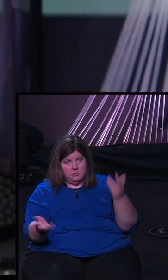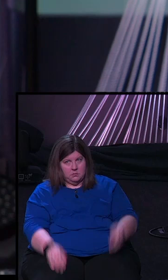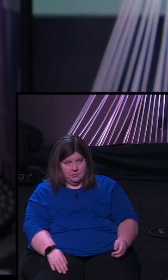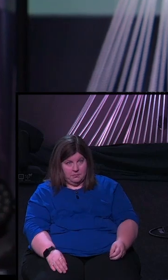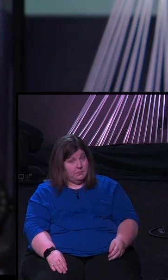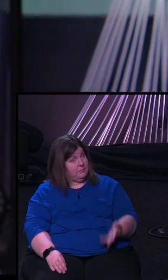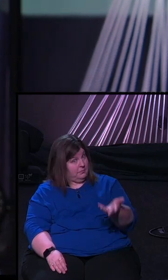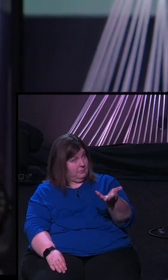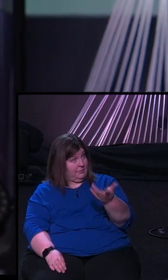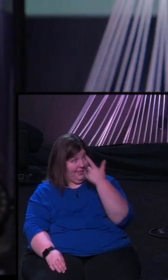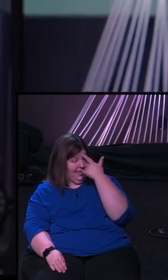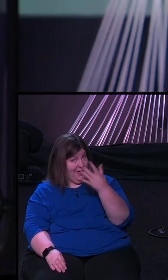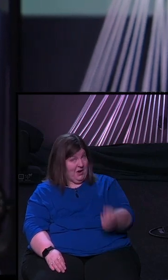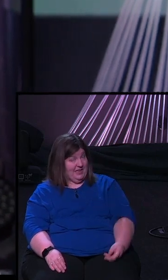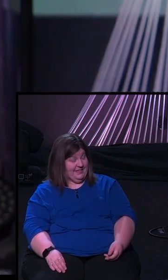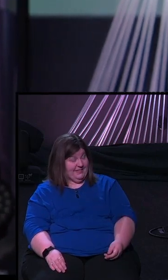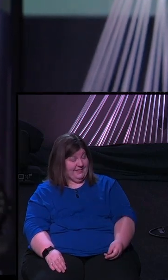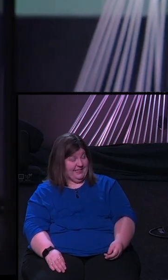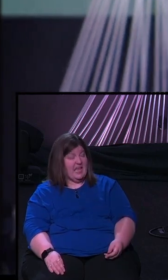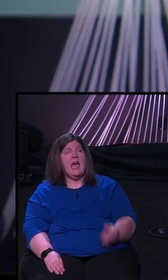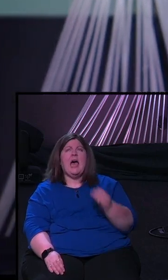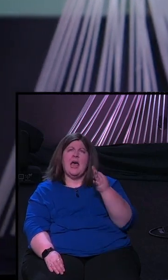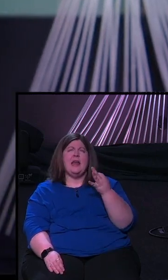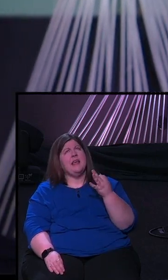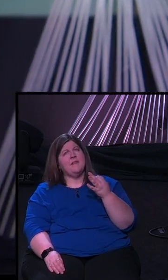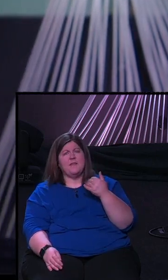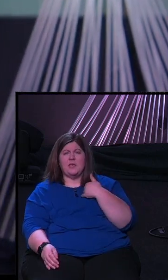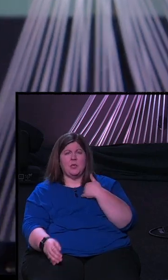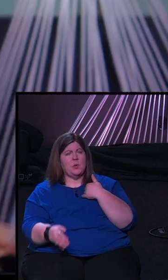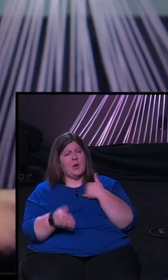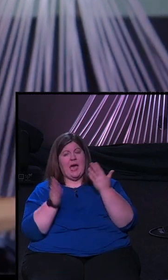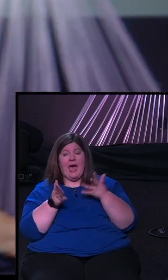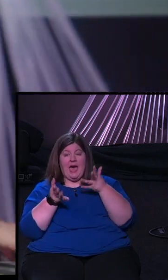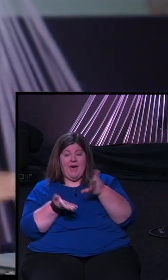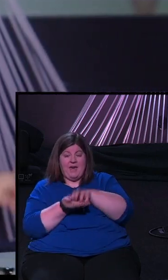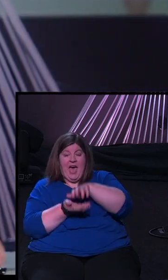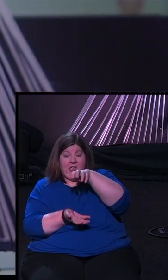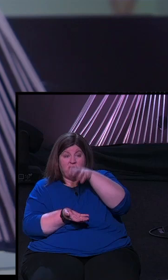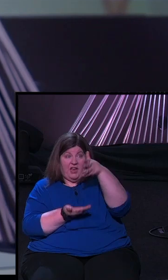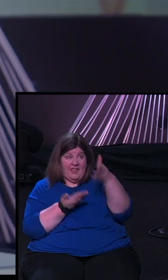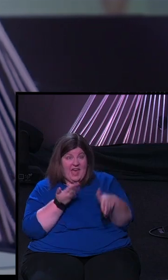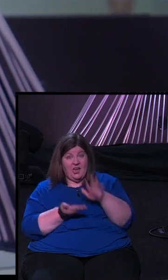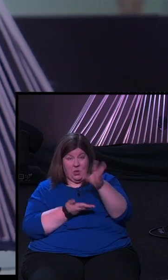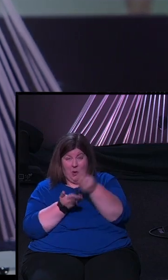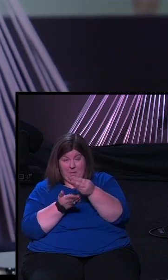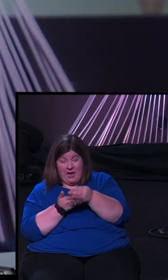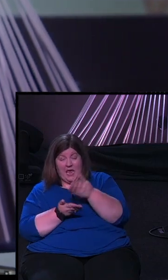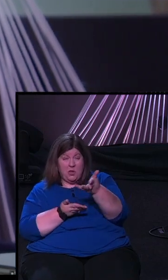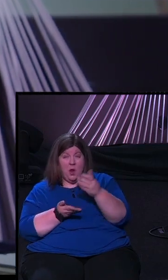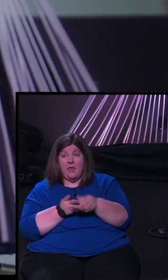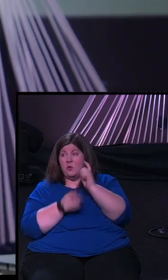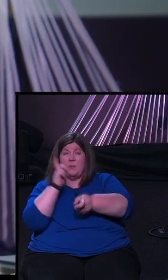Think about this. And if for some reason you end up with extra at the end of it, your money and your stuff will be handed off to